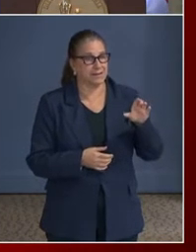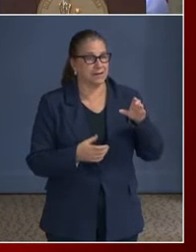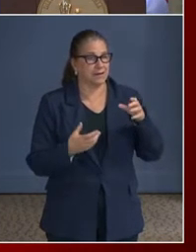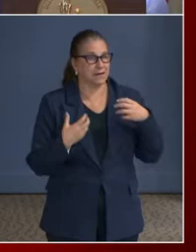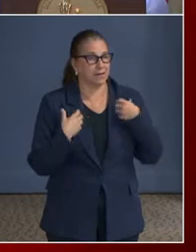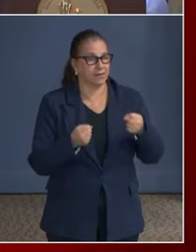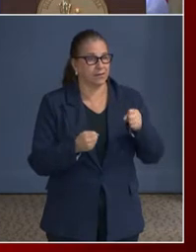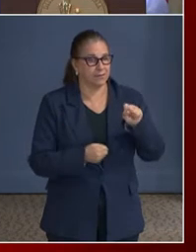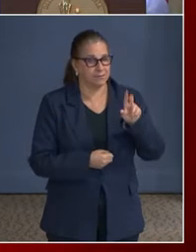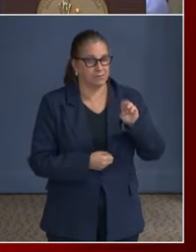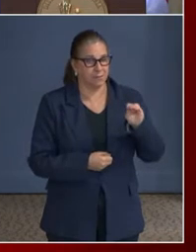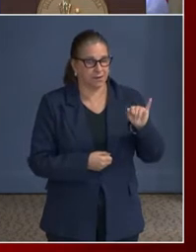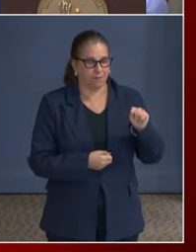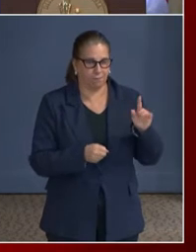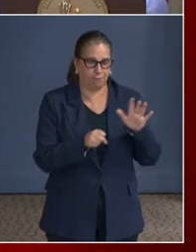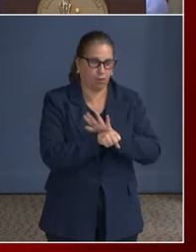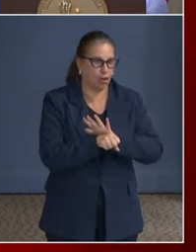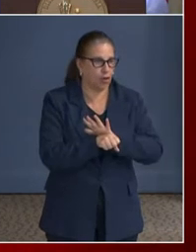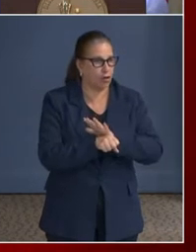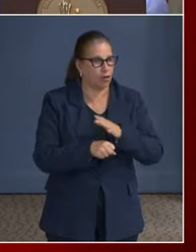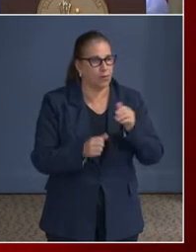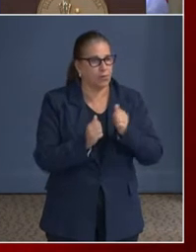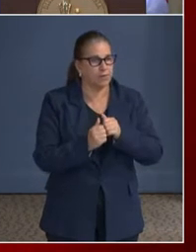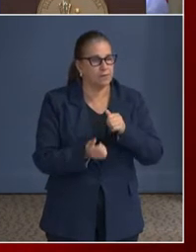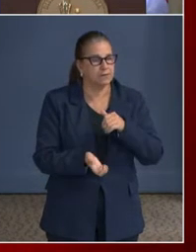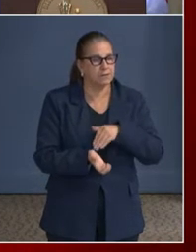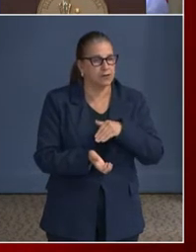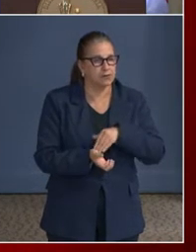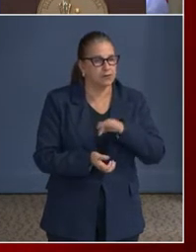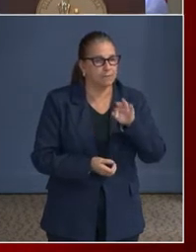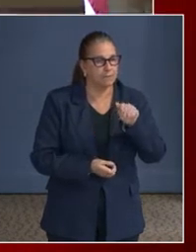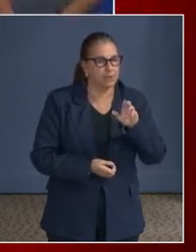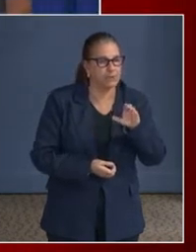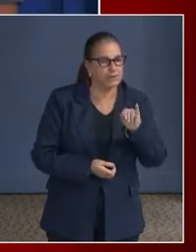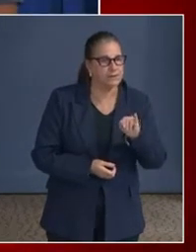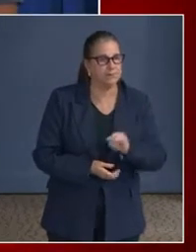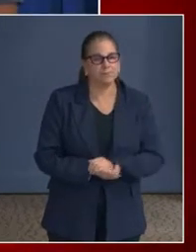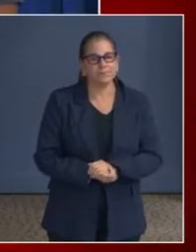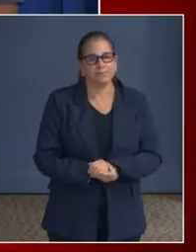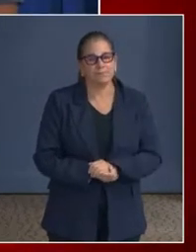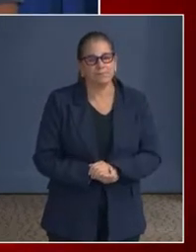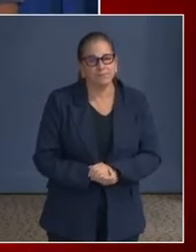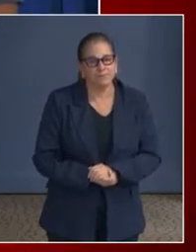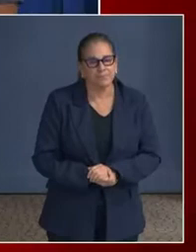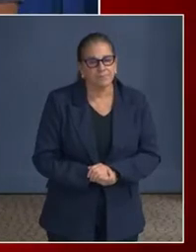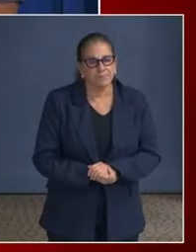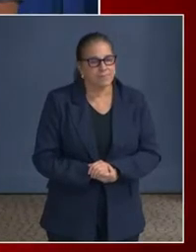dcmaternalhealth.com. So with that, we'll be available for your questions.